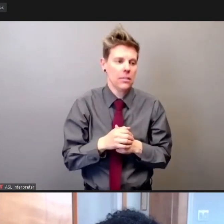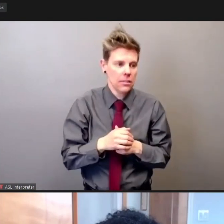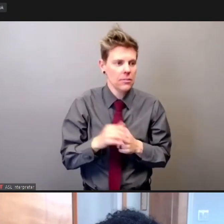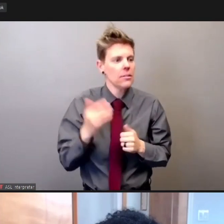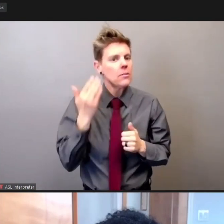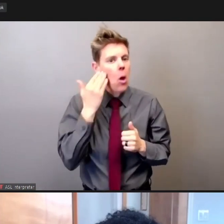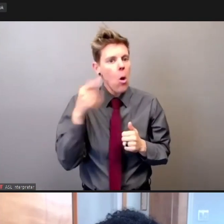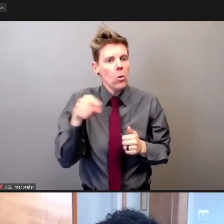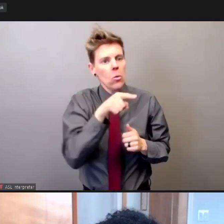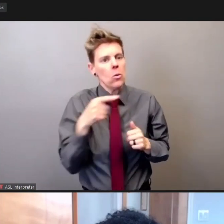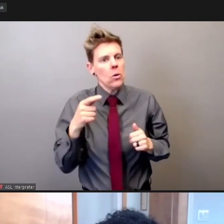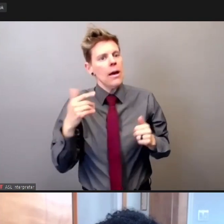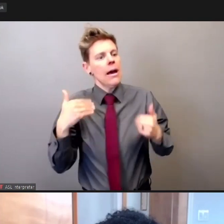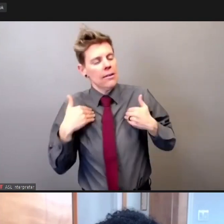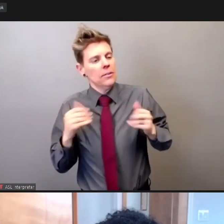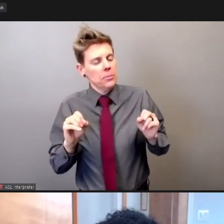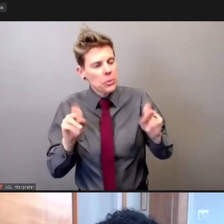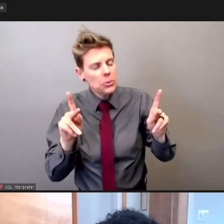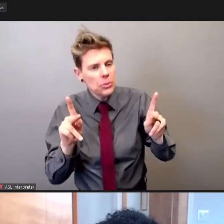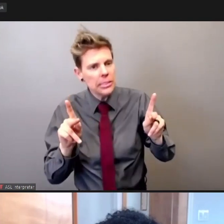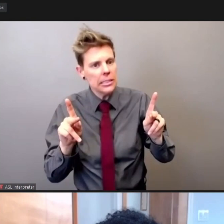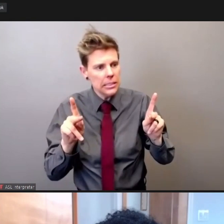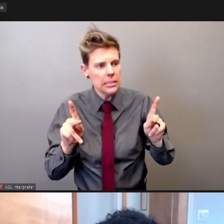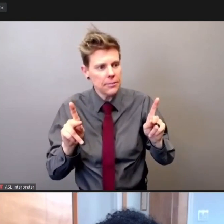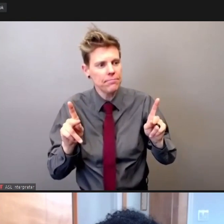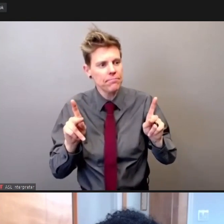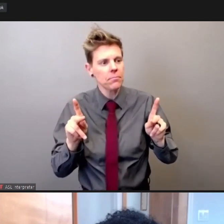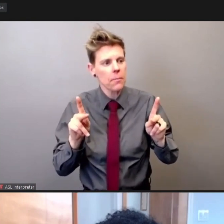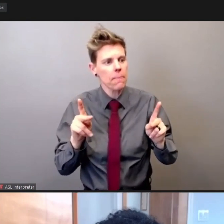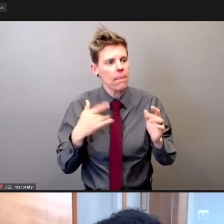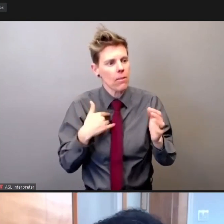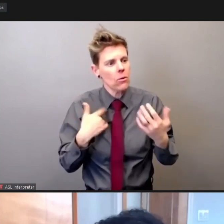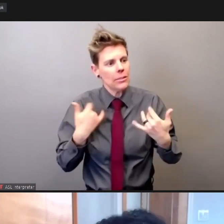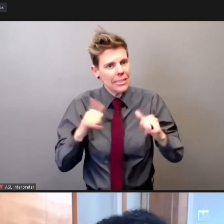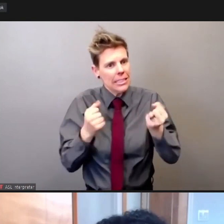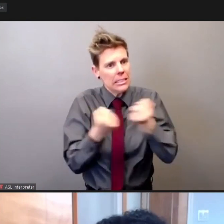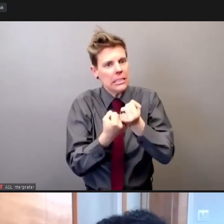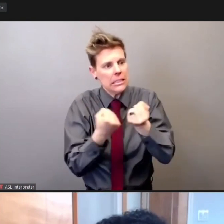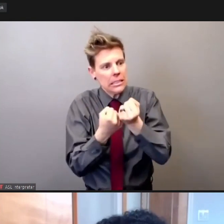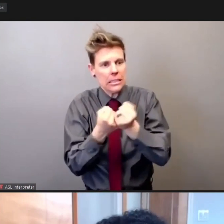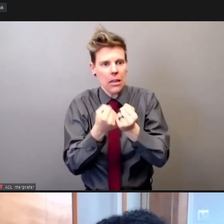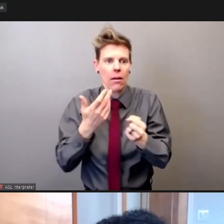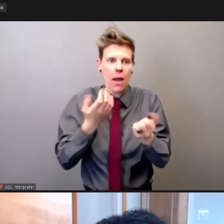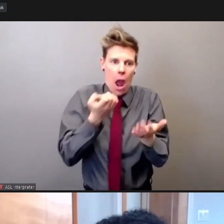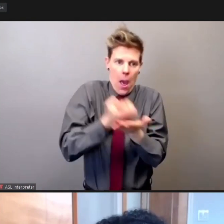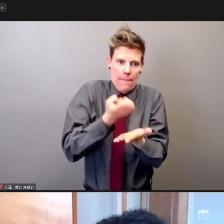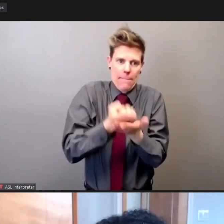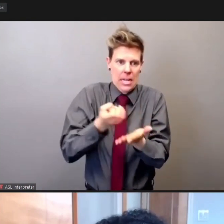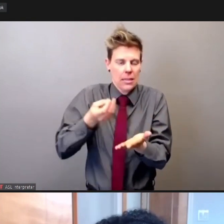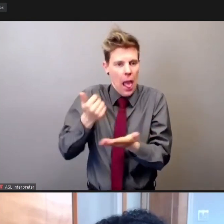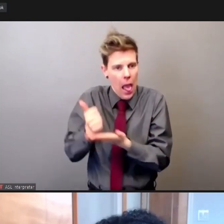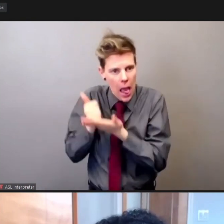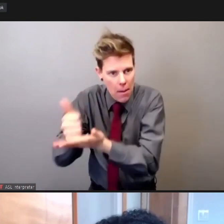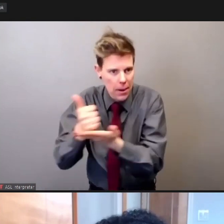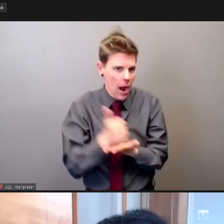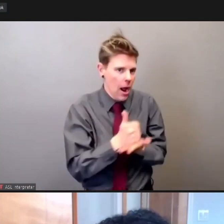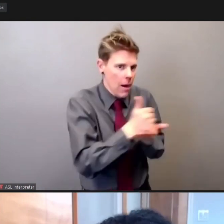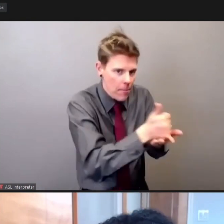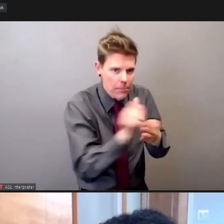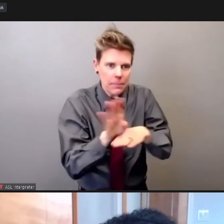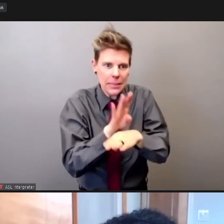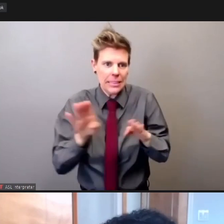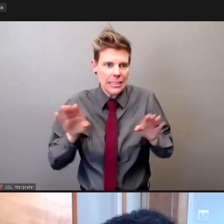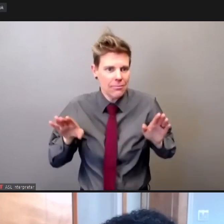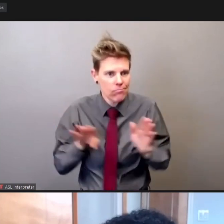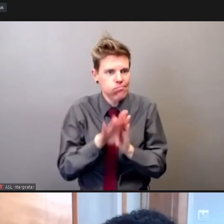opportunities, and you need to take them because they support the local economy, or you being asked to come back to work, all of those things. We want our kids back in